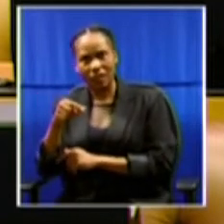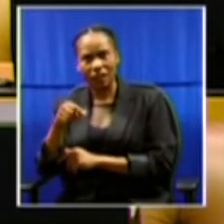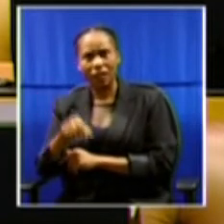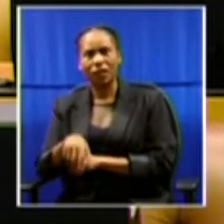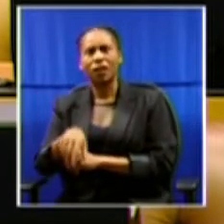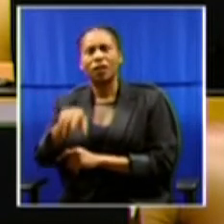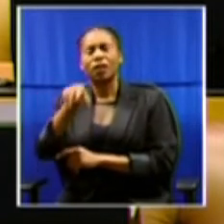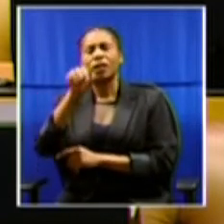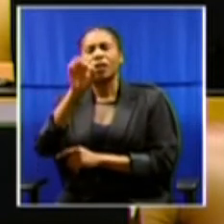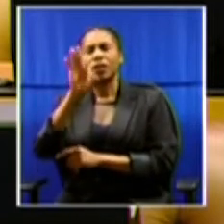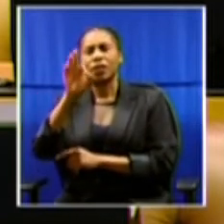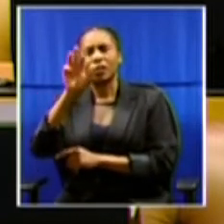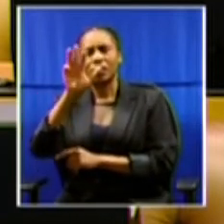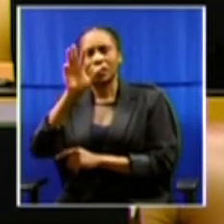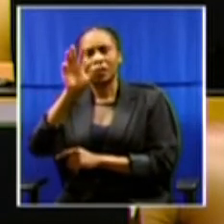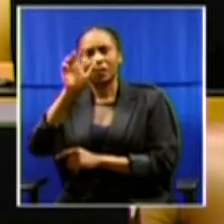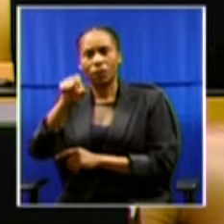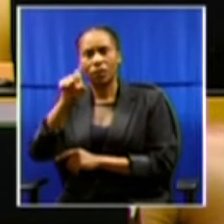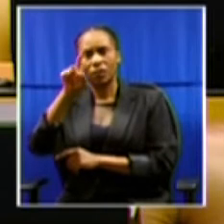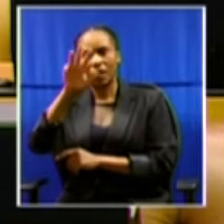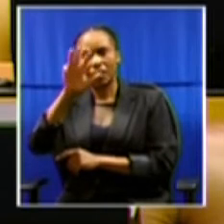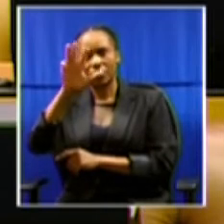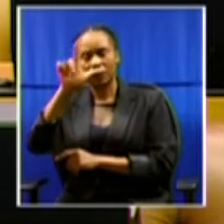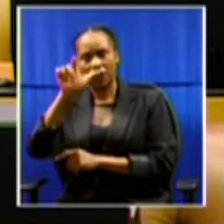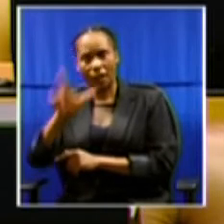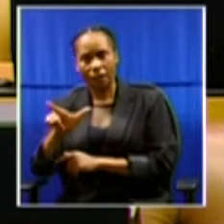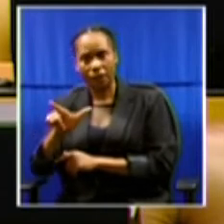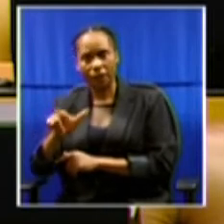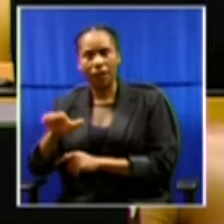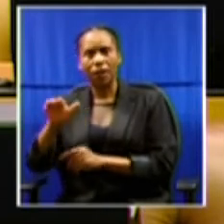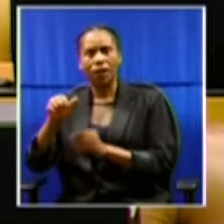34,985 entries, and then booked out